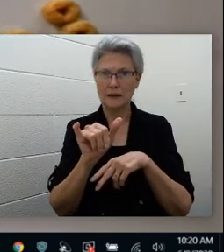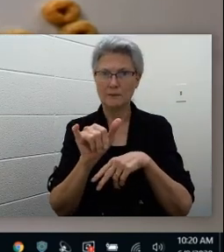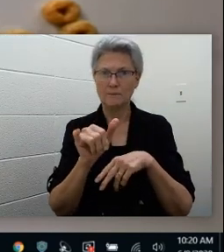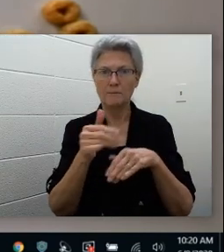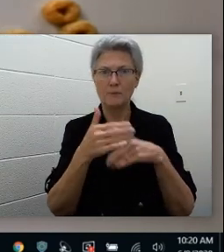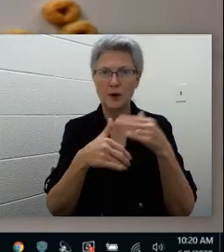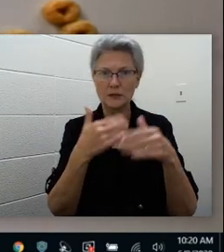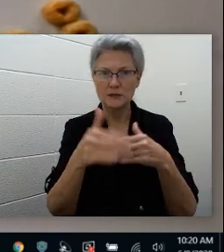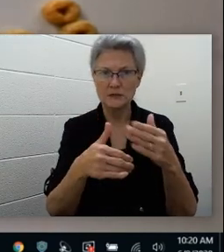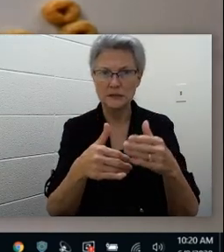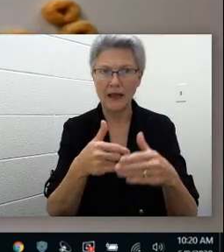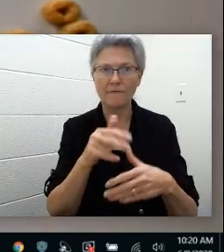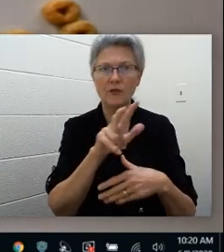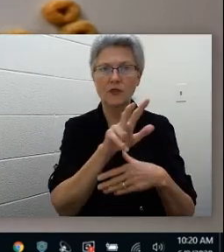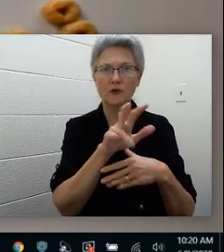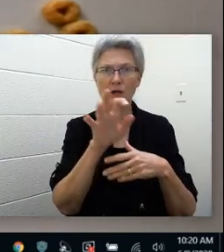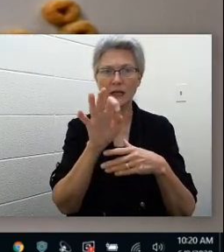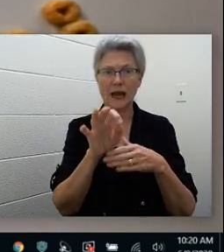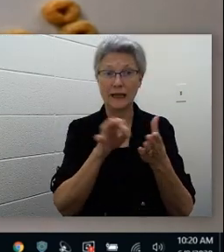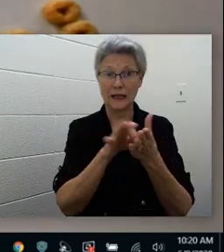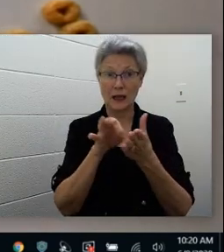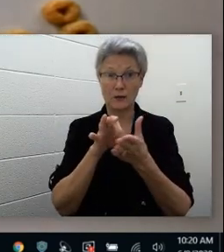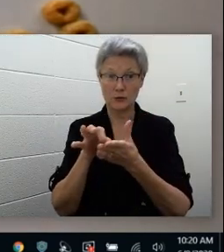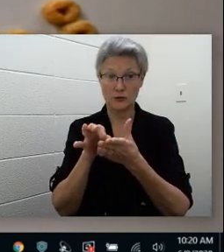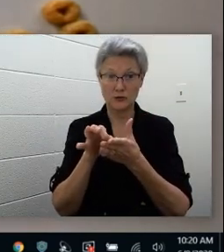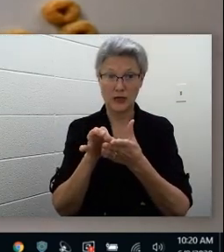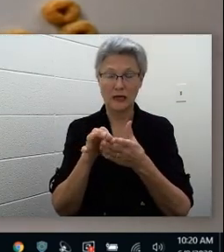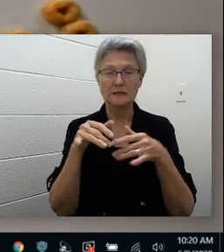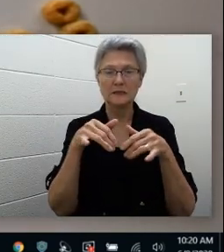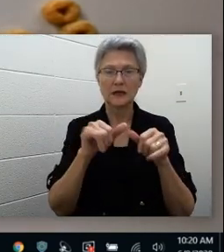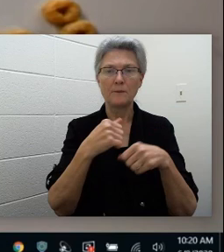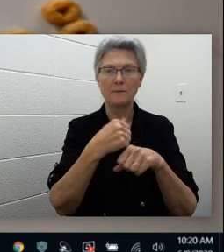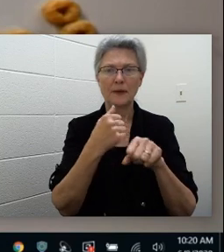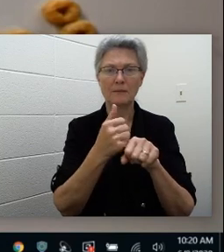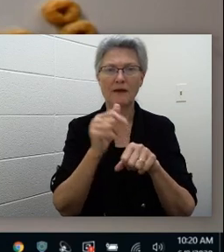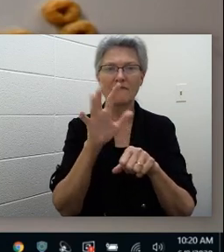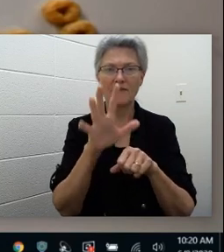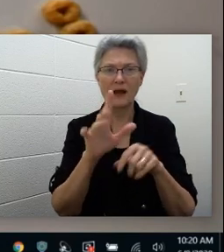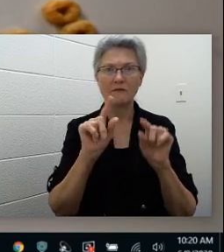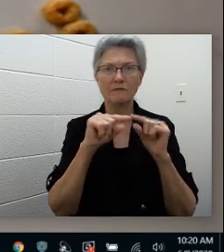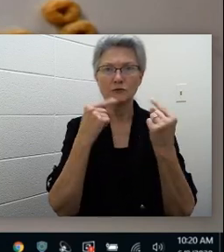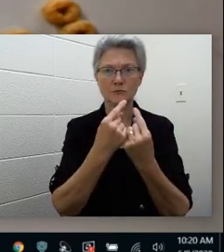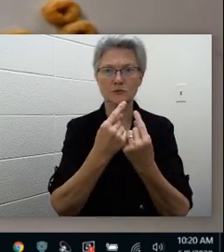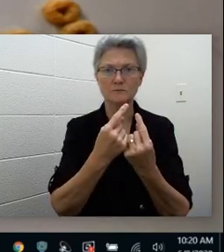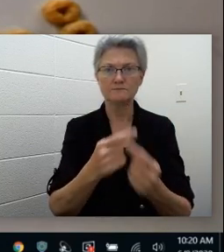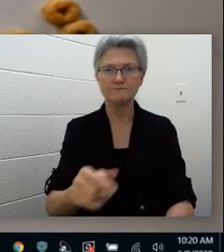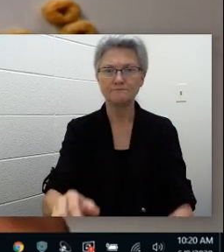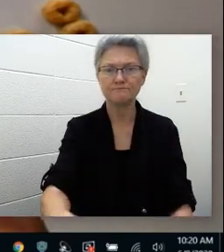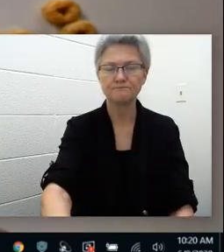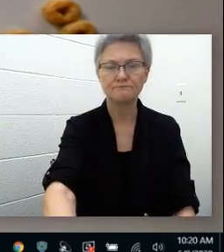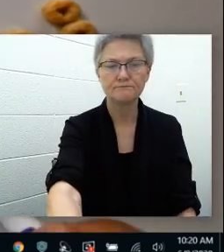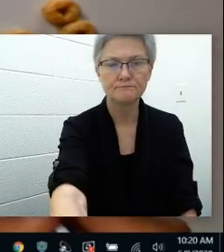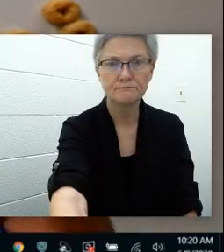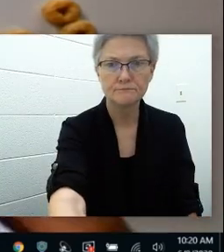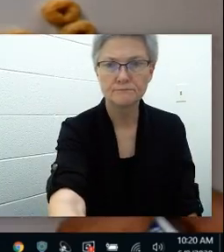here represented by Cheerios, and I'm still going to make my 5 groups.